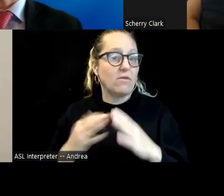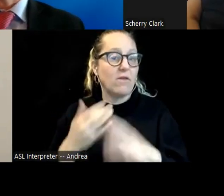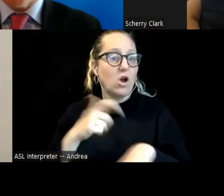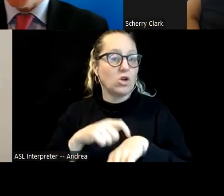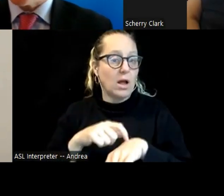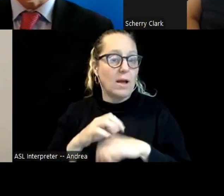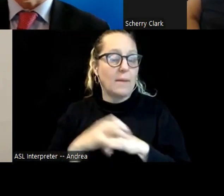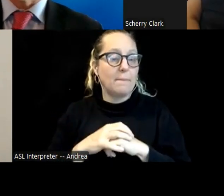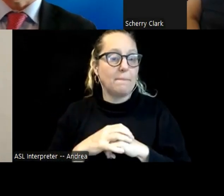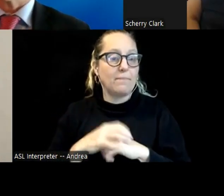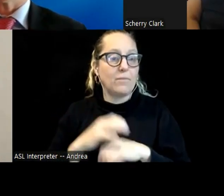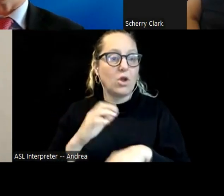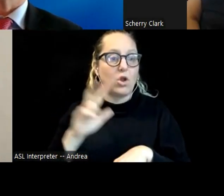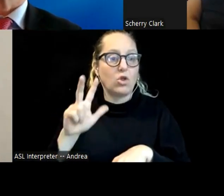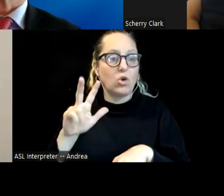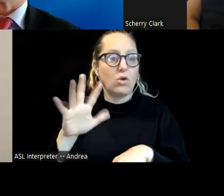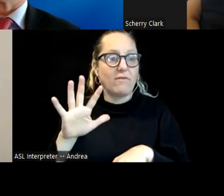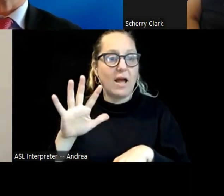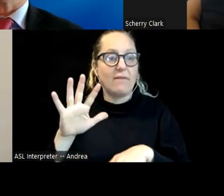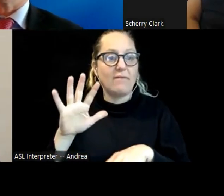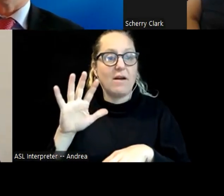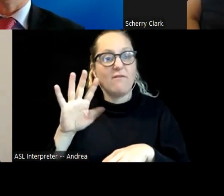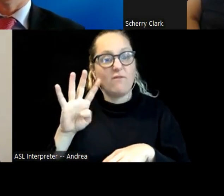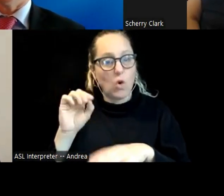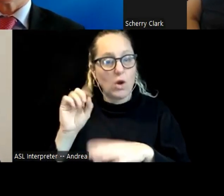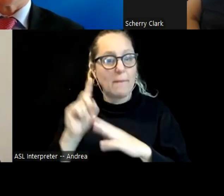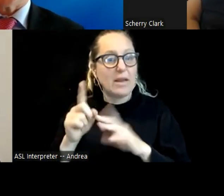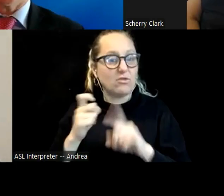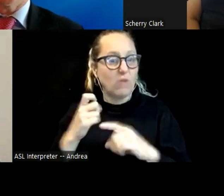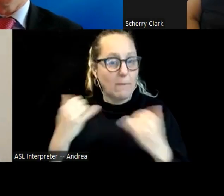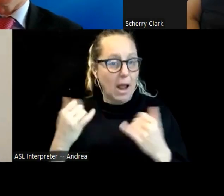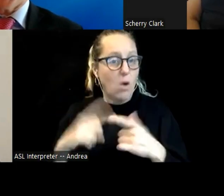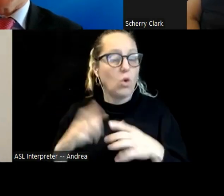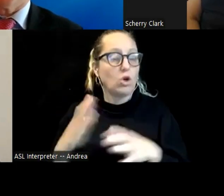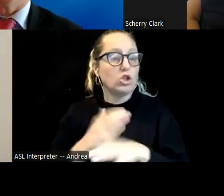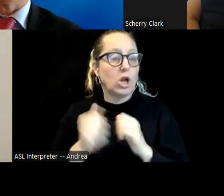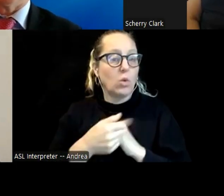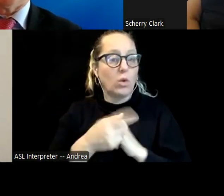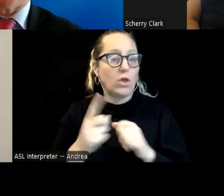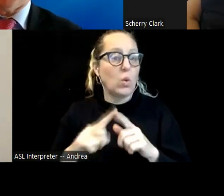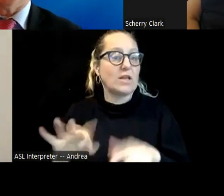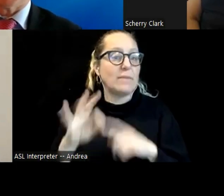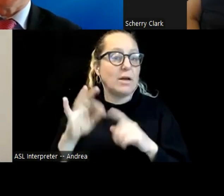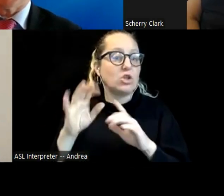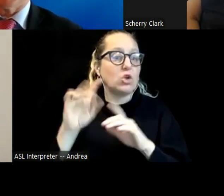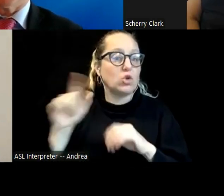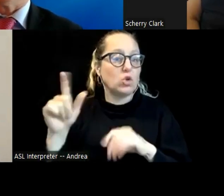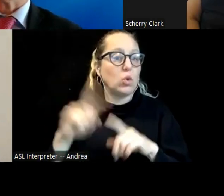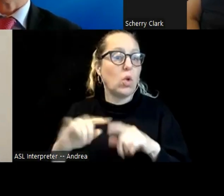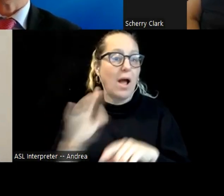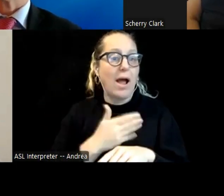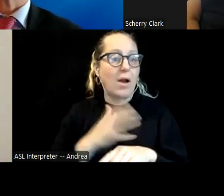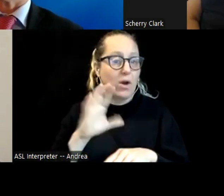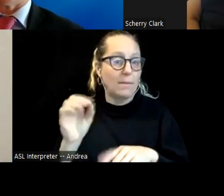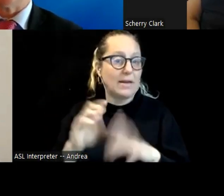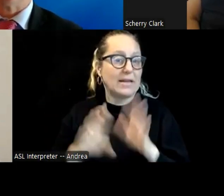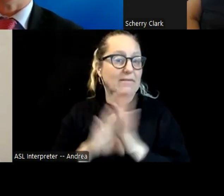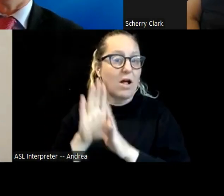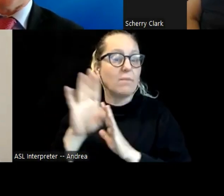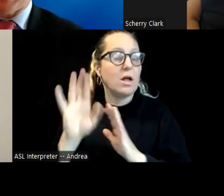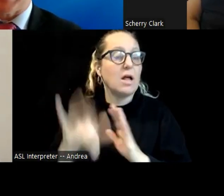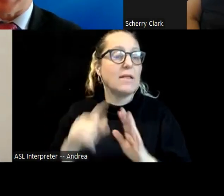time, around 35, 40 minutes from now, I'm gonna share with you a special tool that our company developed that